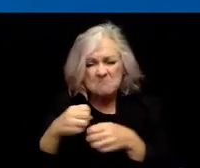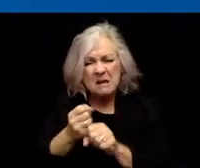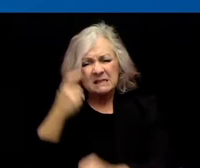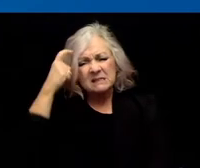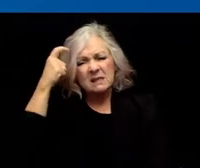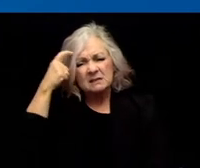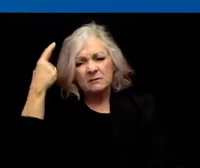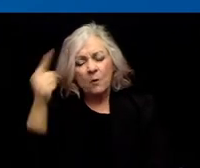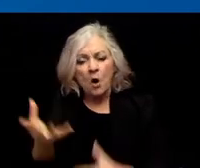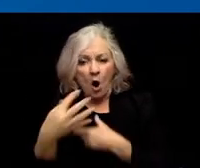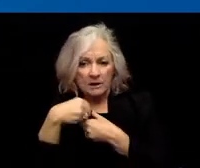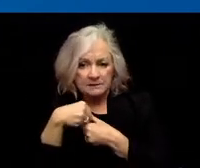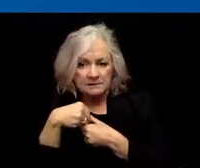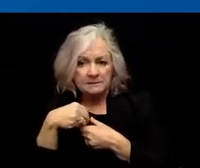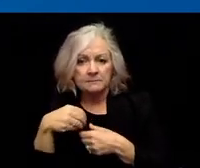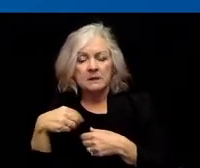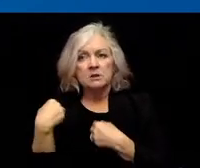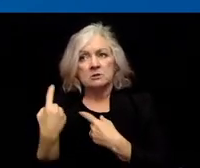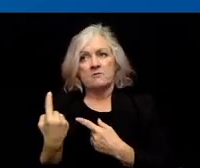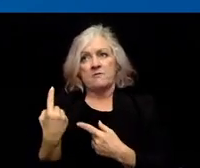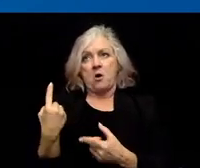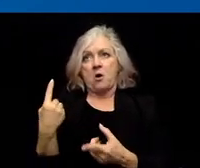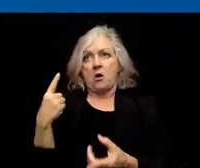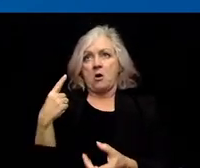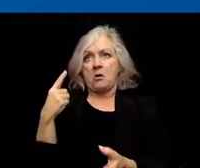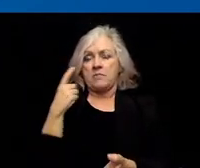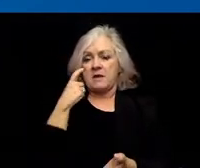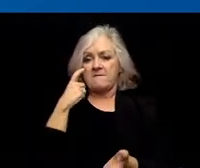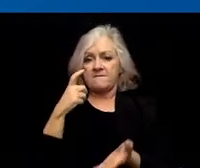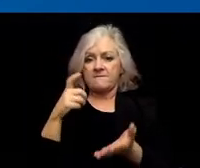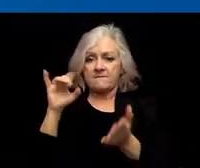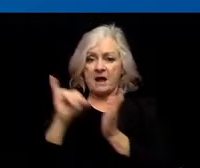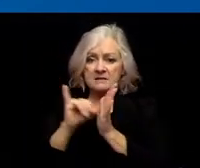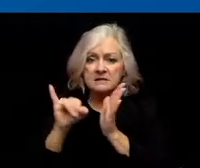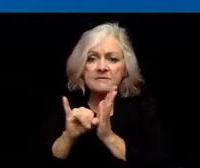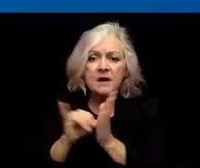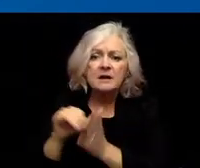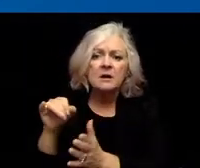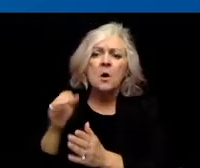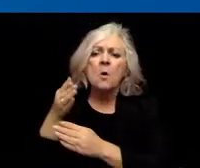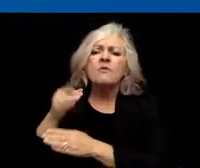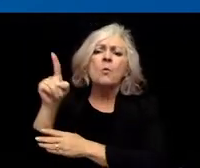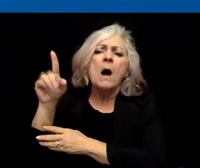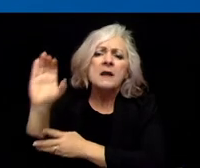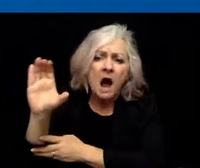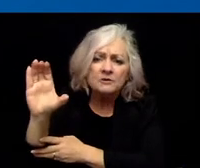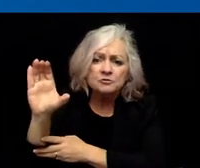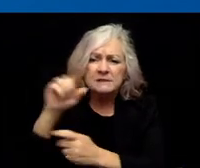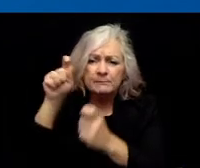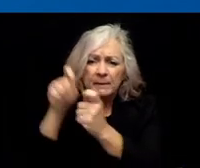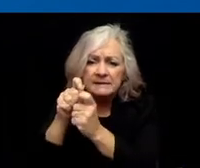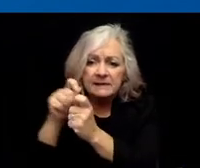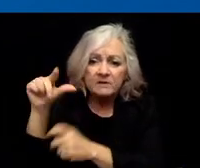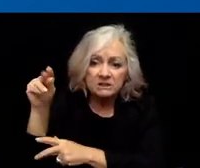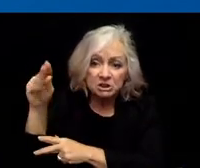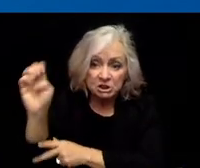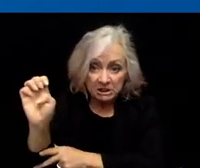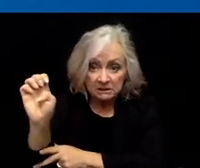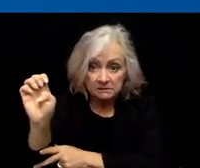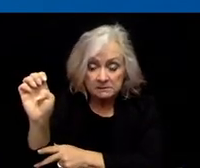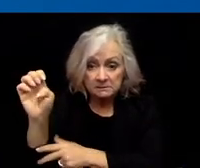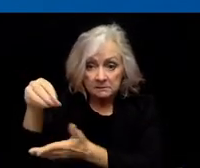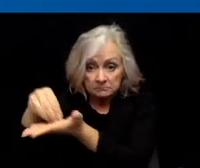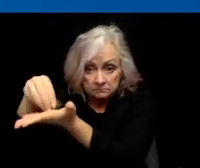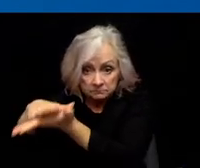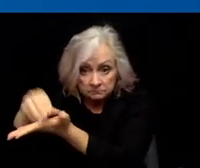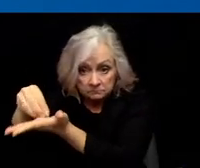about 100 now that have been now detailed by the Broad Institute at Harvard MIT, you know, headed previously by Eric